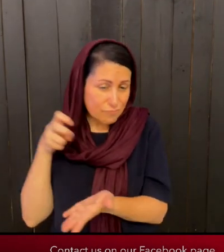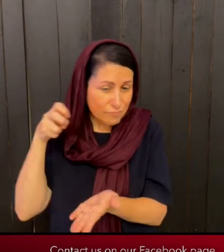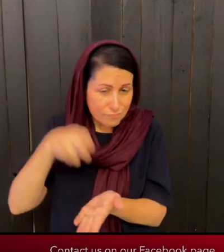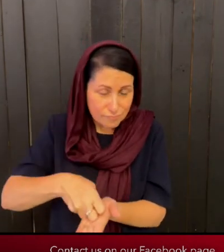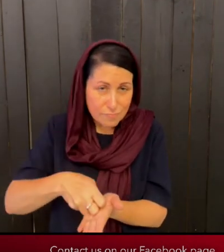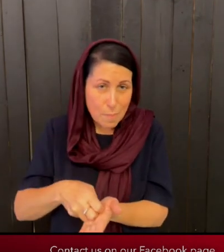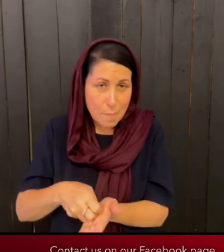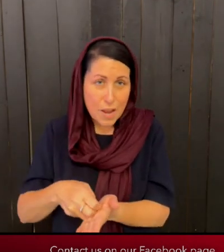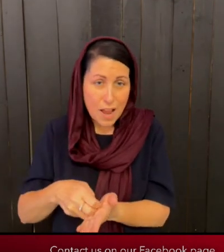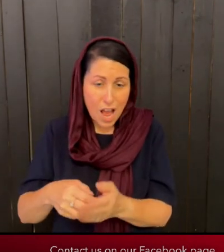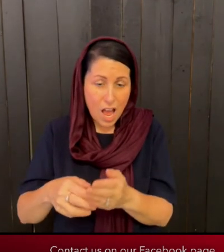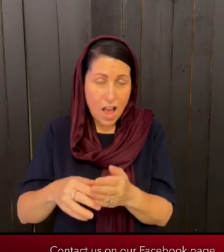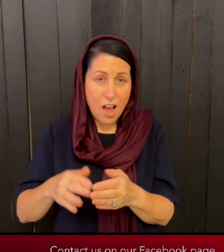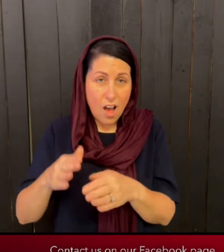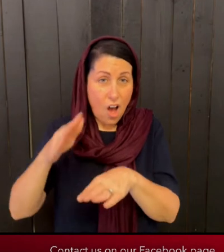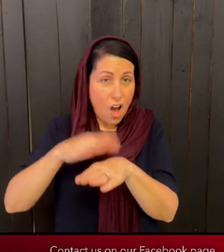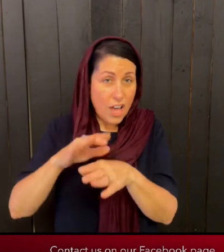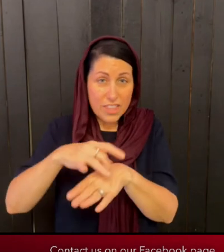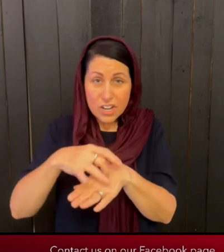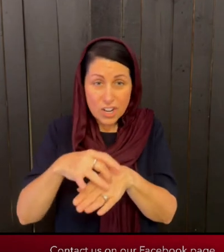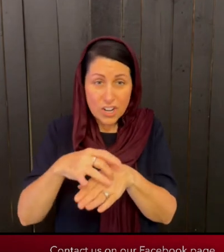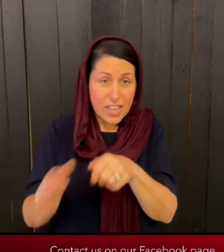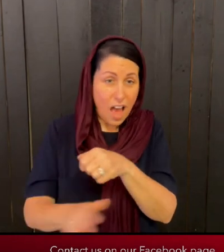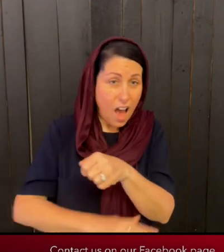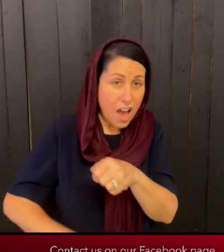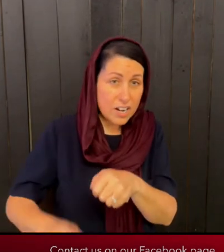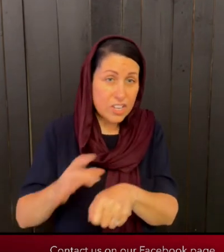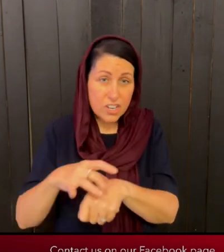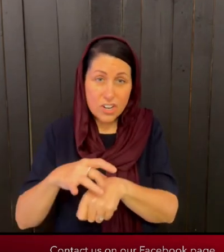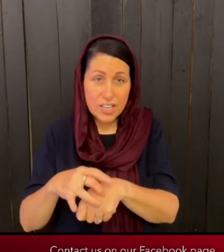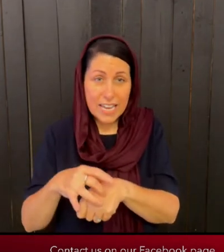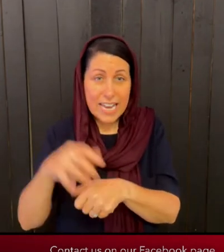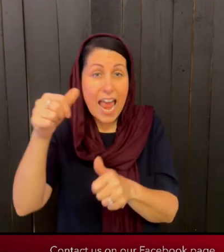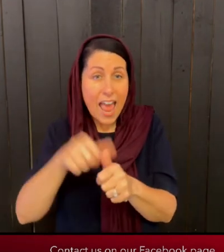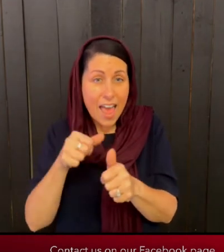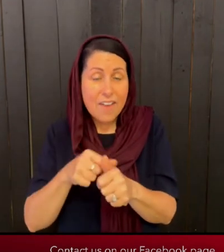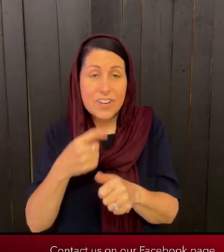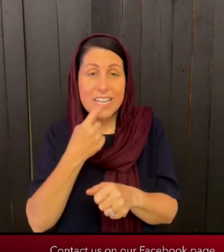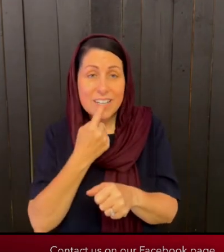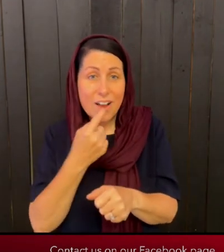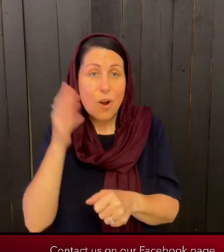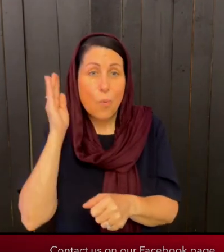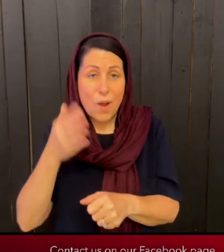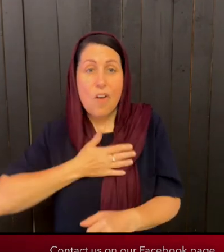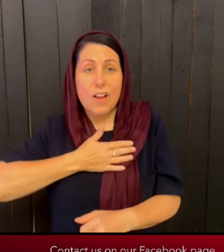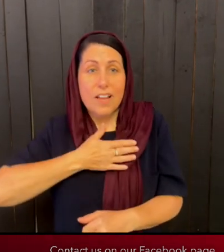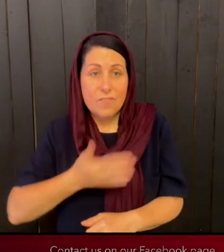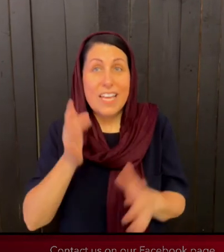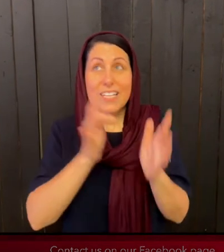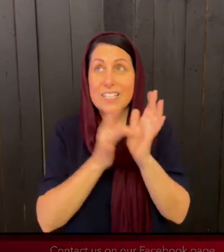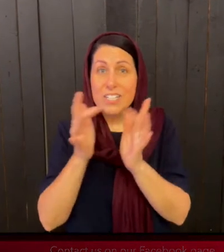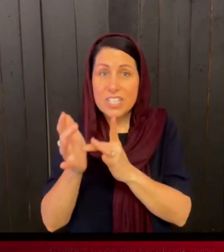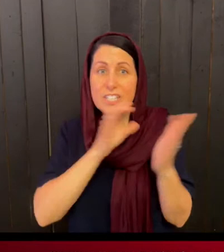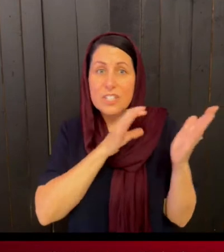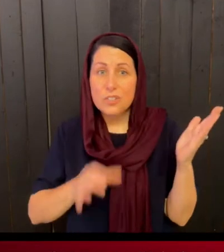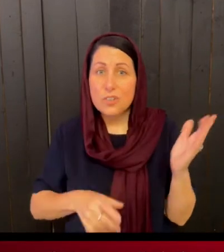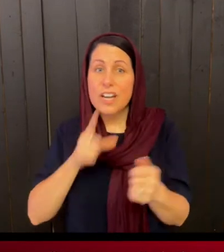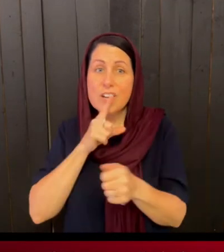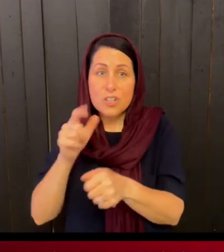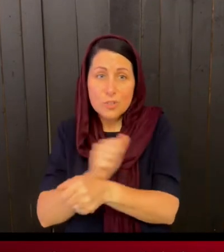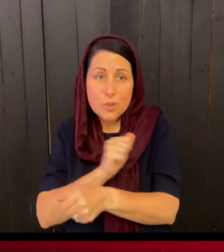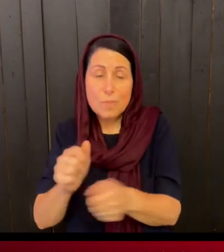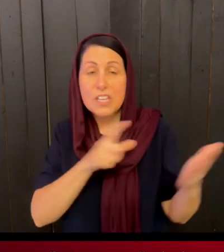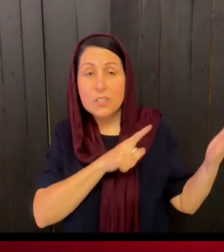earth. And that every tongue will confess that Jesus Christ is Lord, to the glory of God the